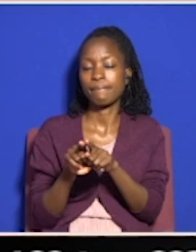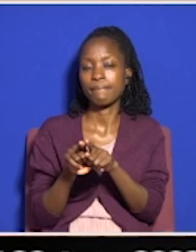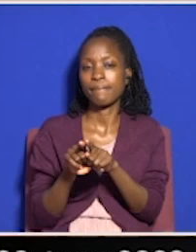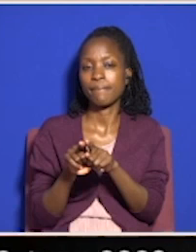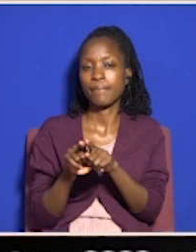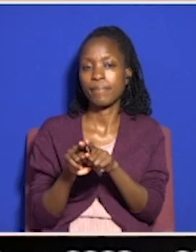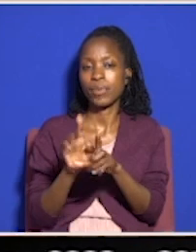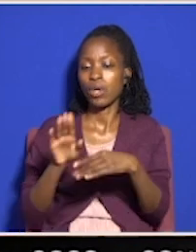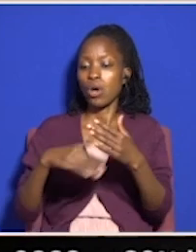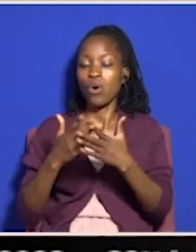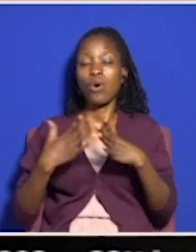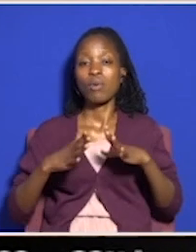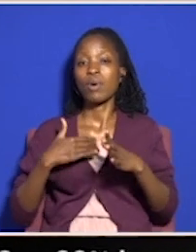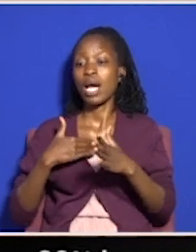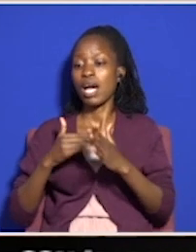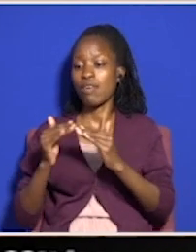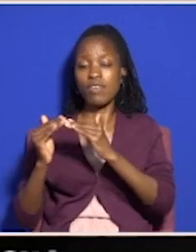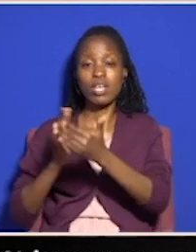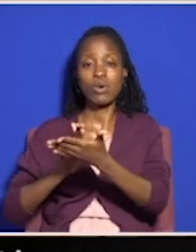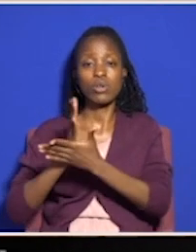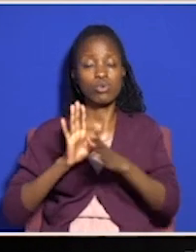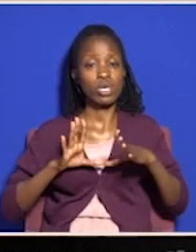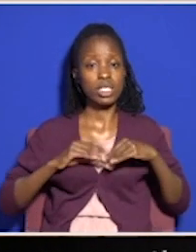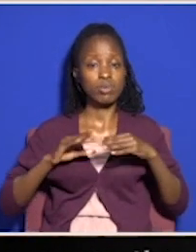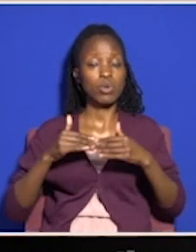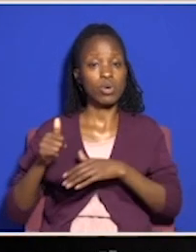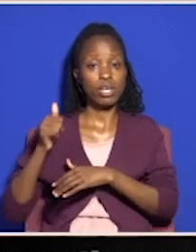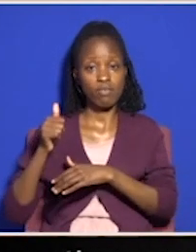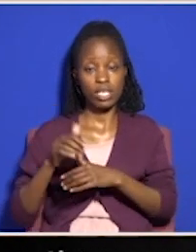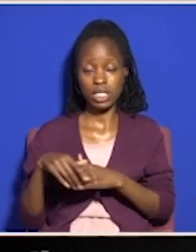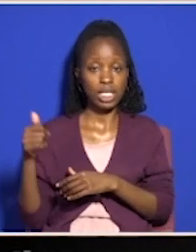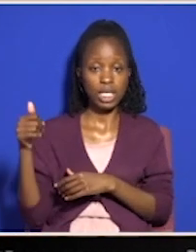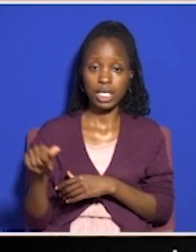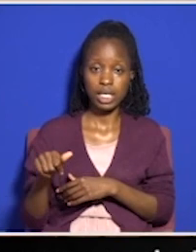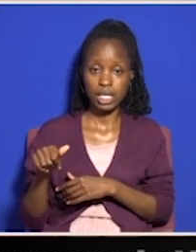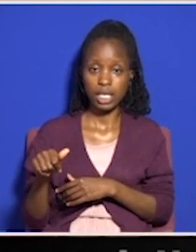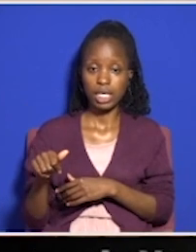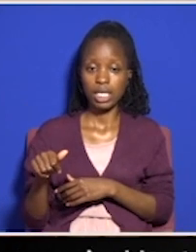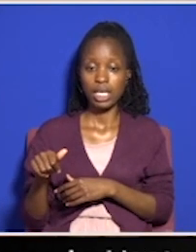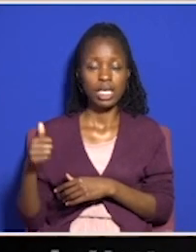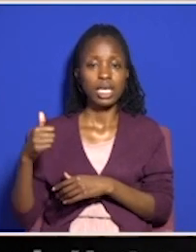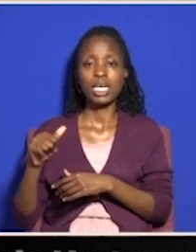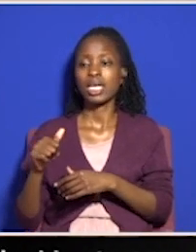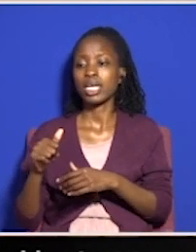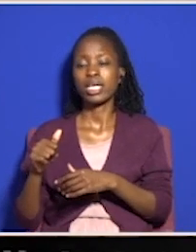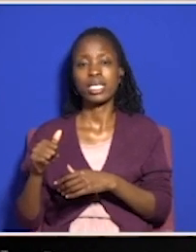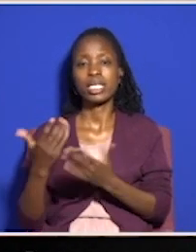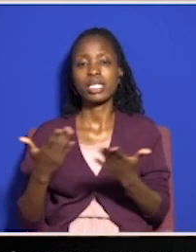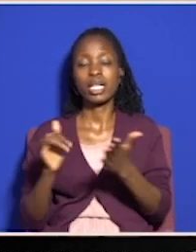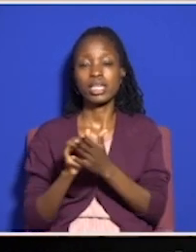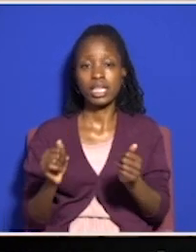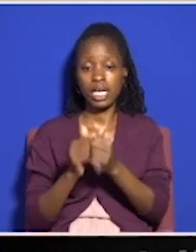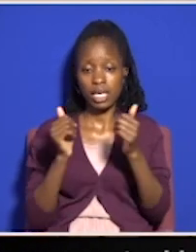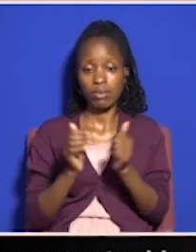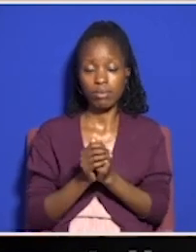have equal rights to be able to deny or to accept any any transaction that needs to be done. Of course, that is,